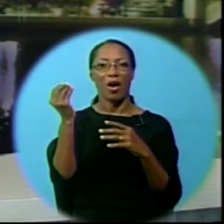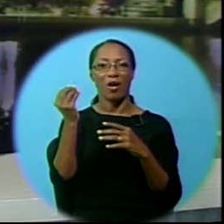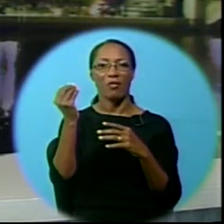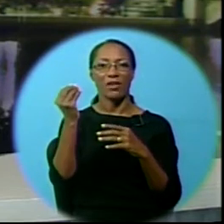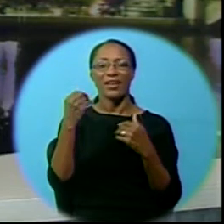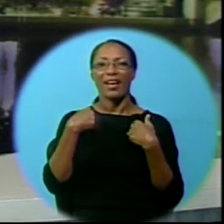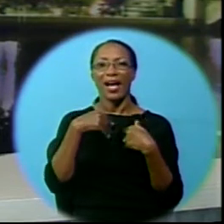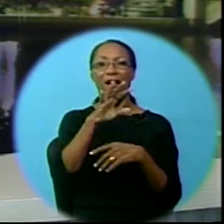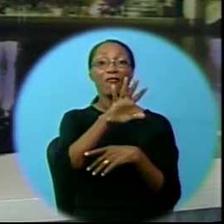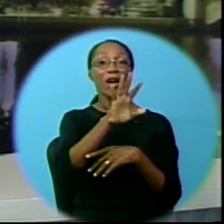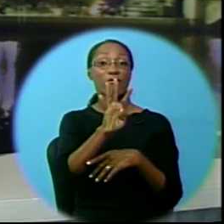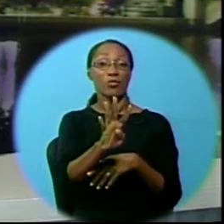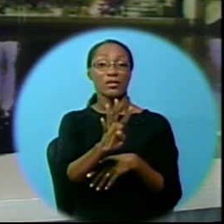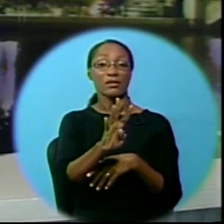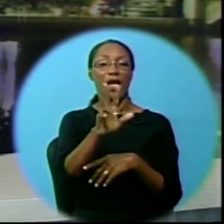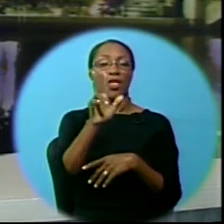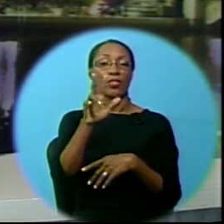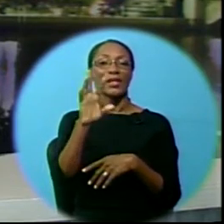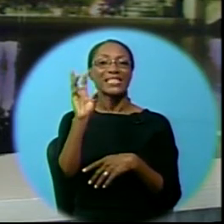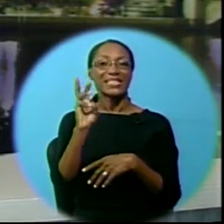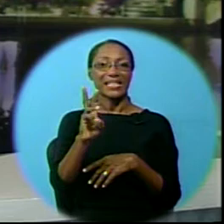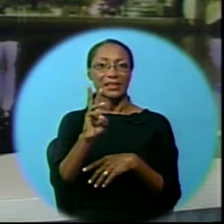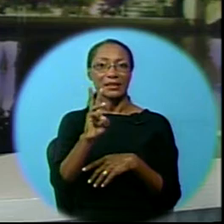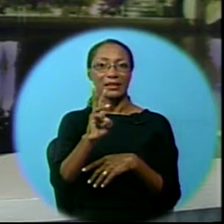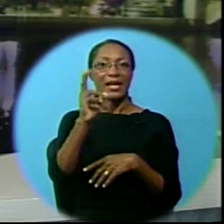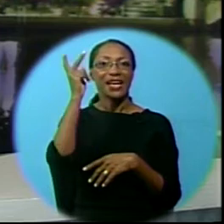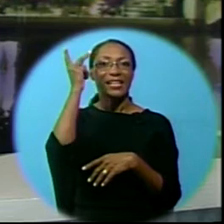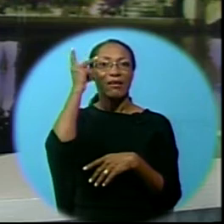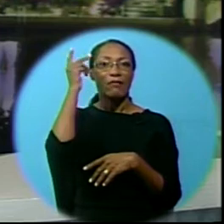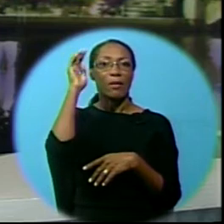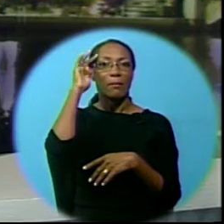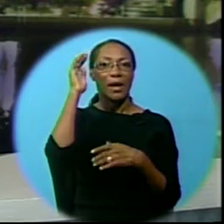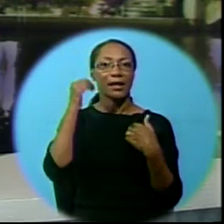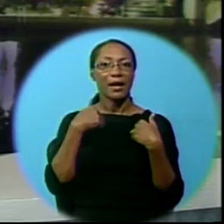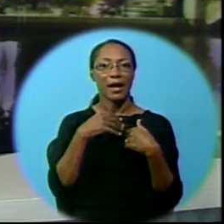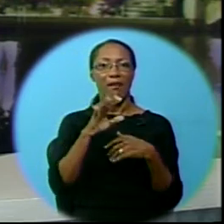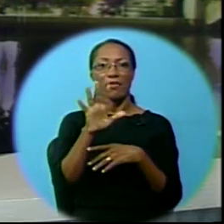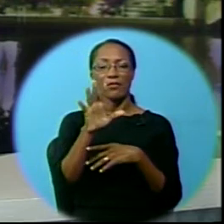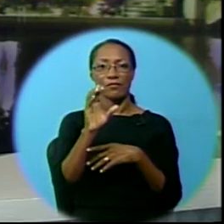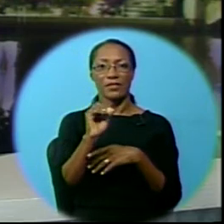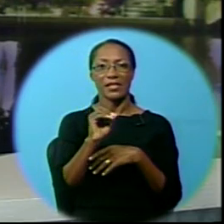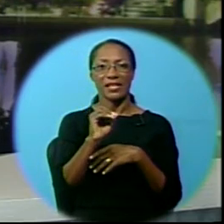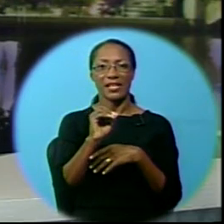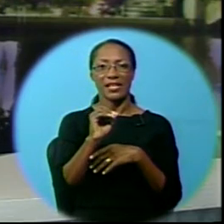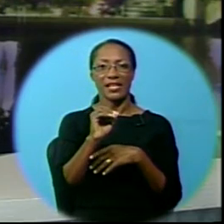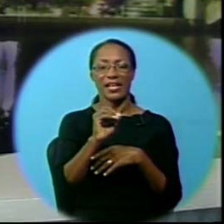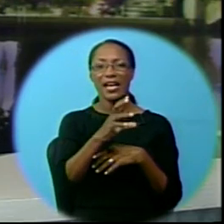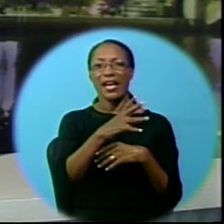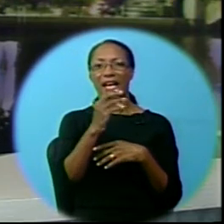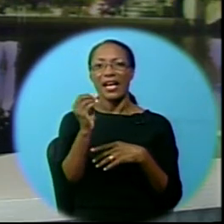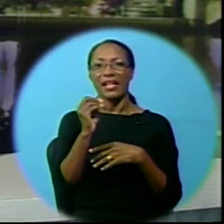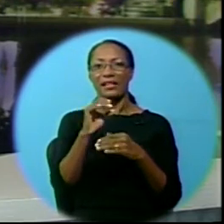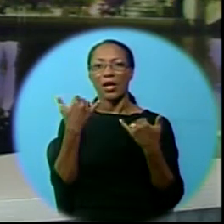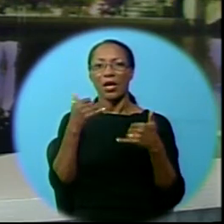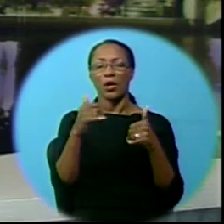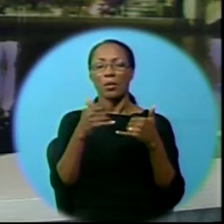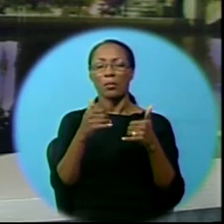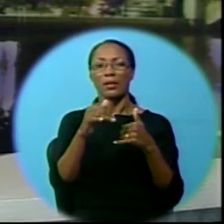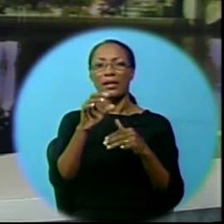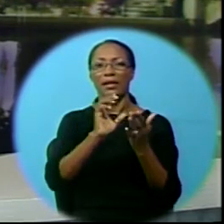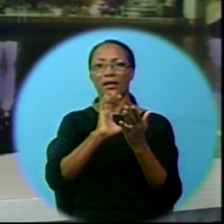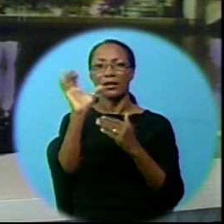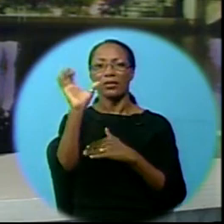5 fours and 3 sixes, while Kevin Beckles made an even 50. The semis will be a doubleheader on Boxing Day at Cave